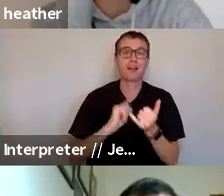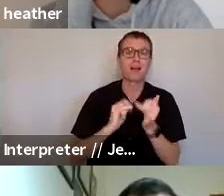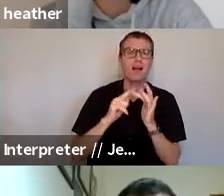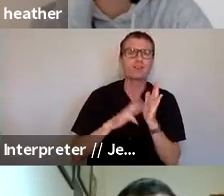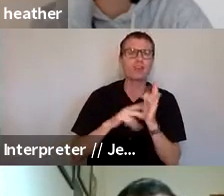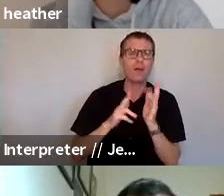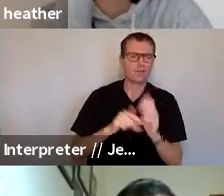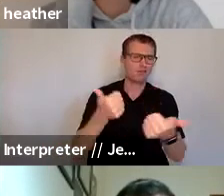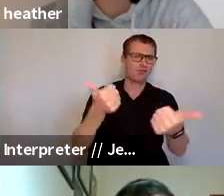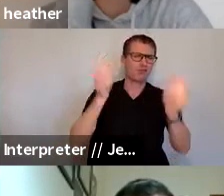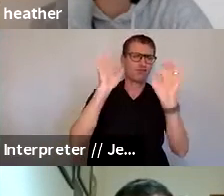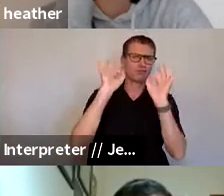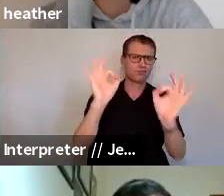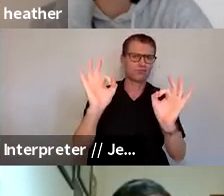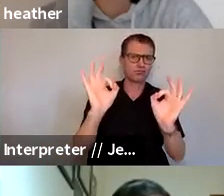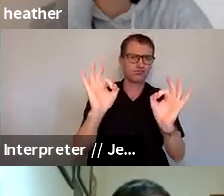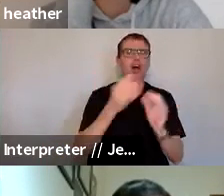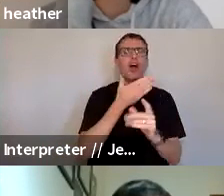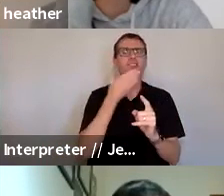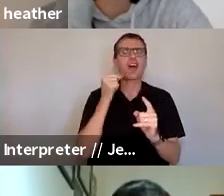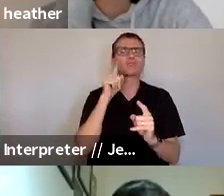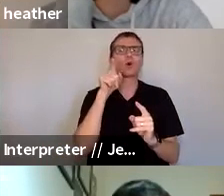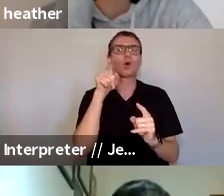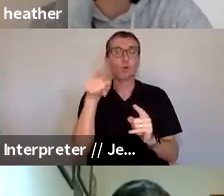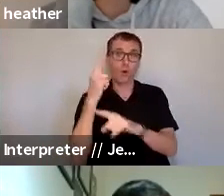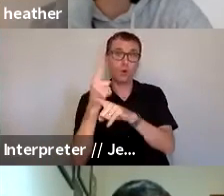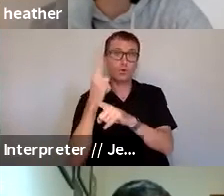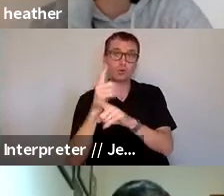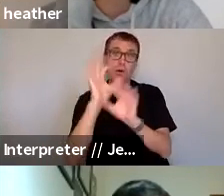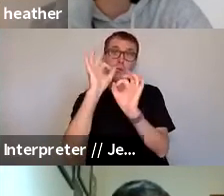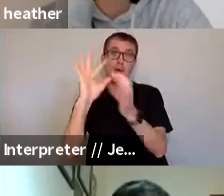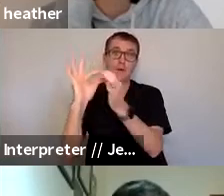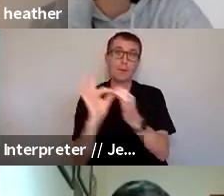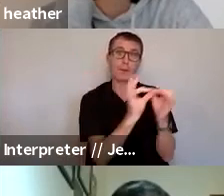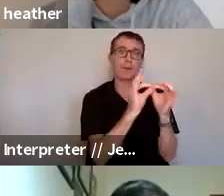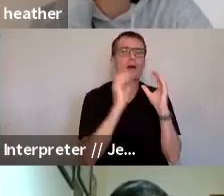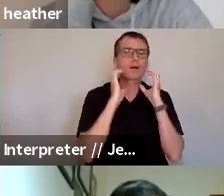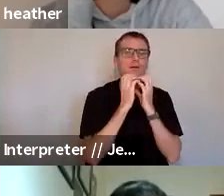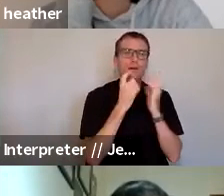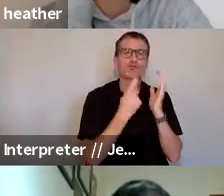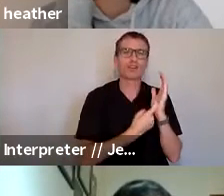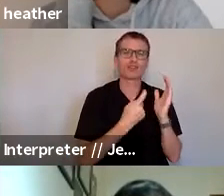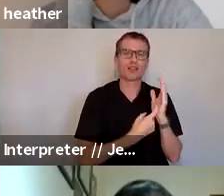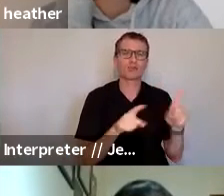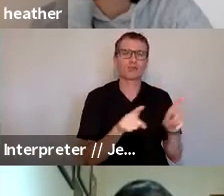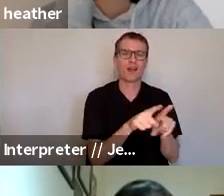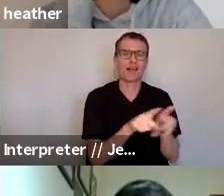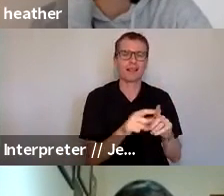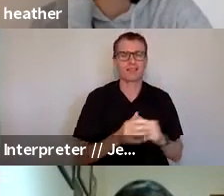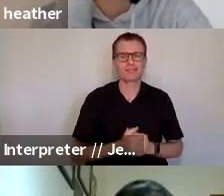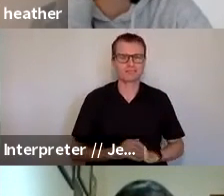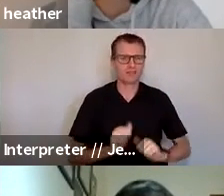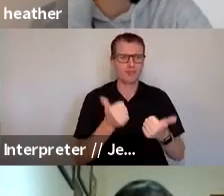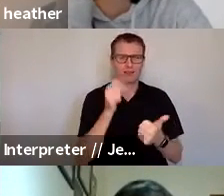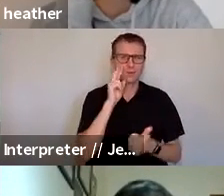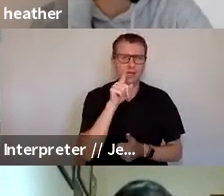on what Richard has described to us. And it's wonderful to hear your commitment and Timbrace Company's